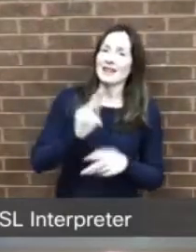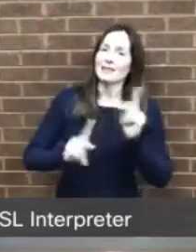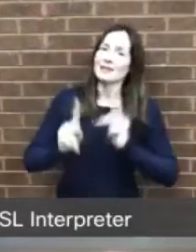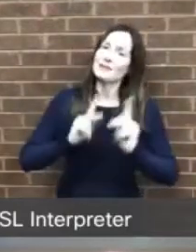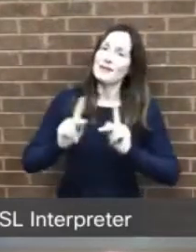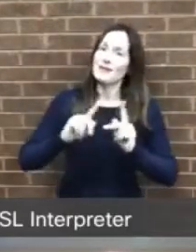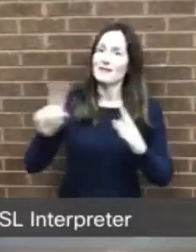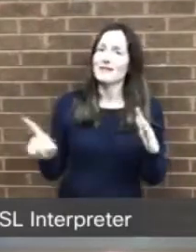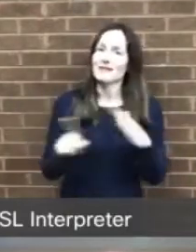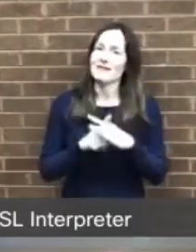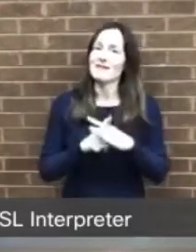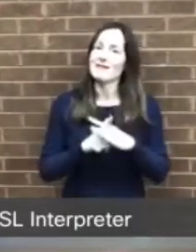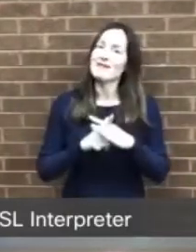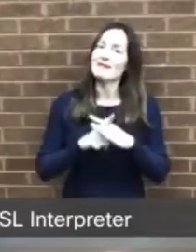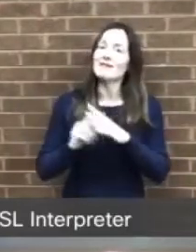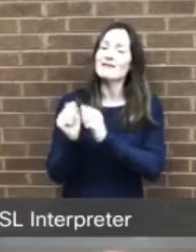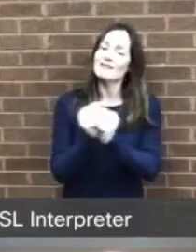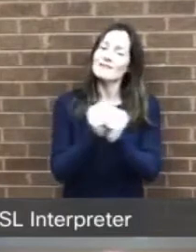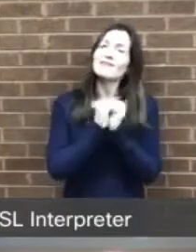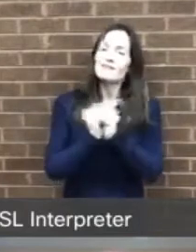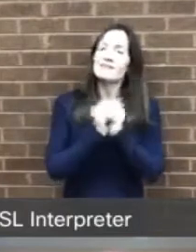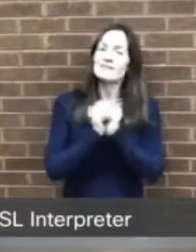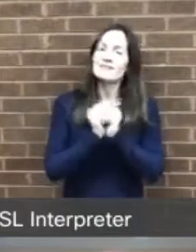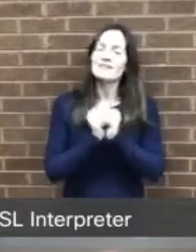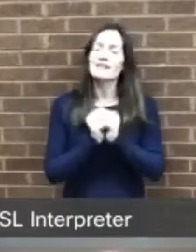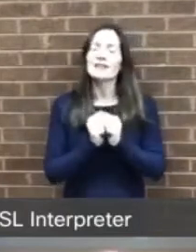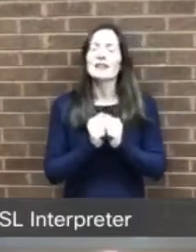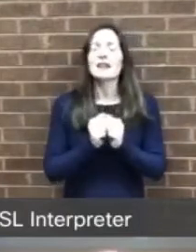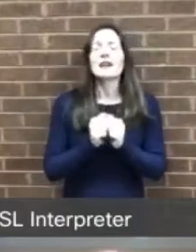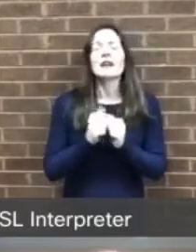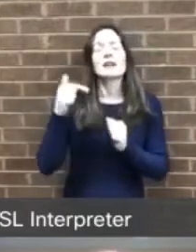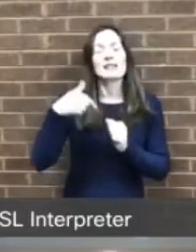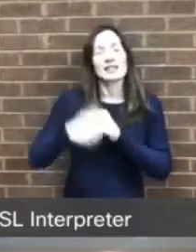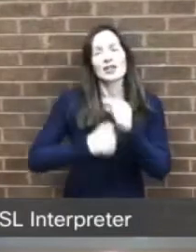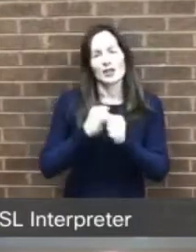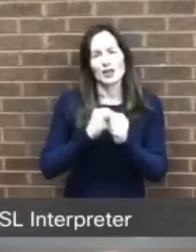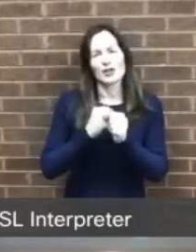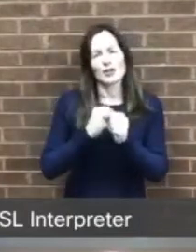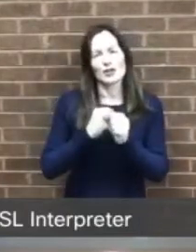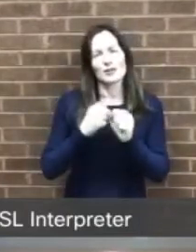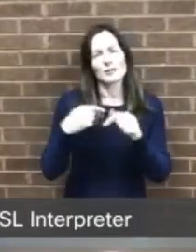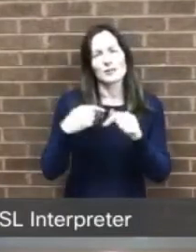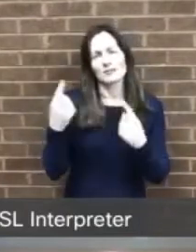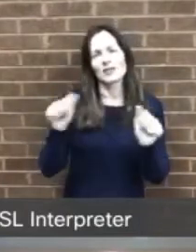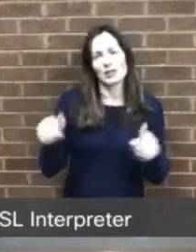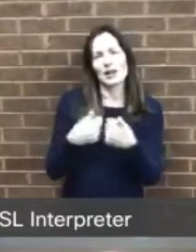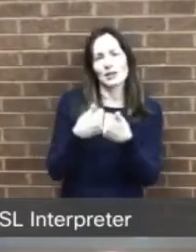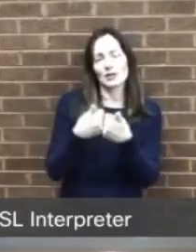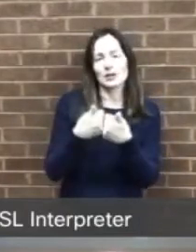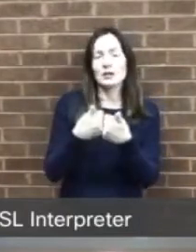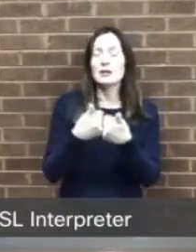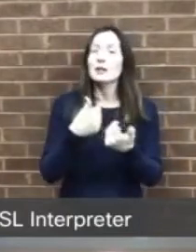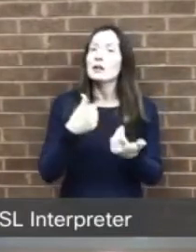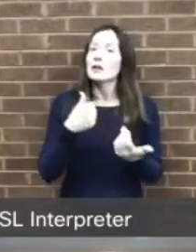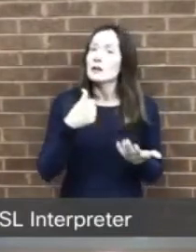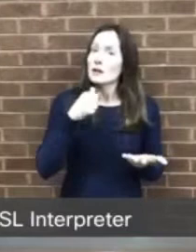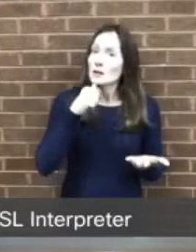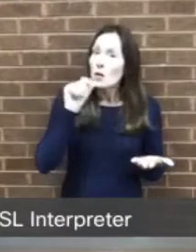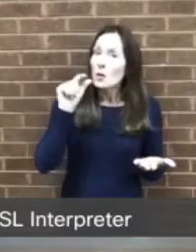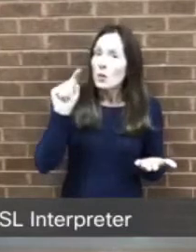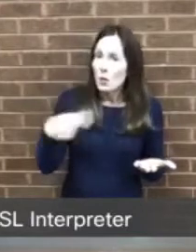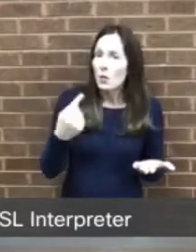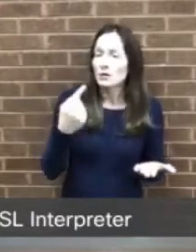residents and neighbors. This year has been a challenging year, not just because of the